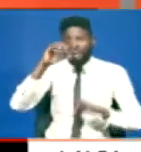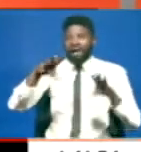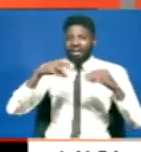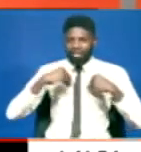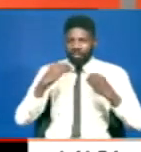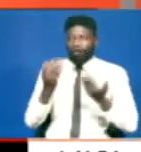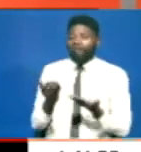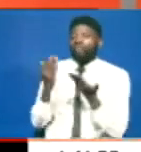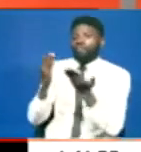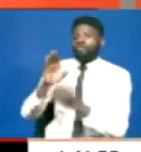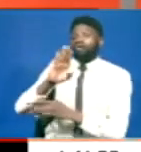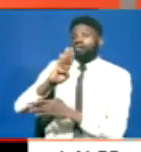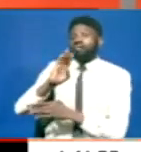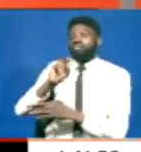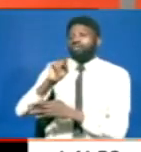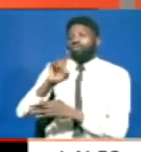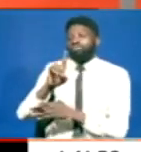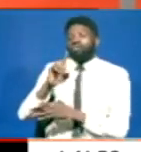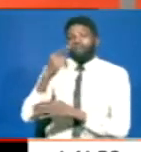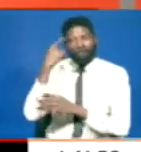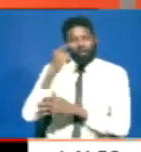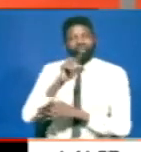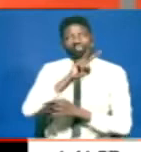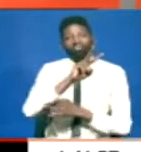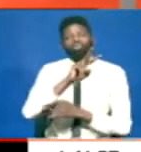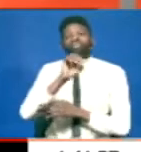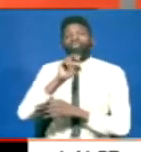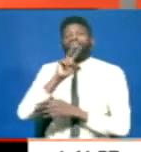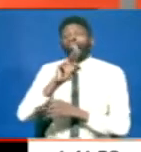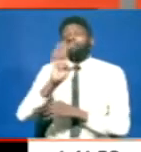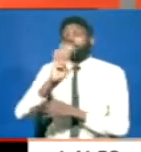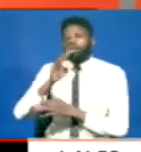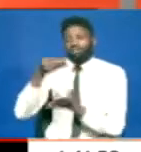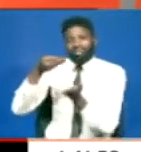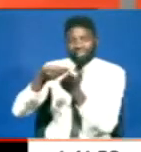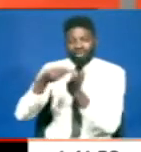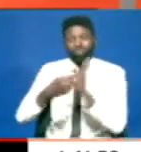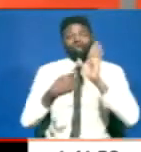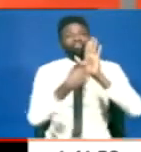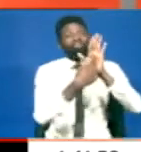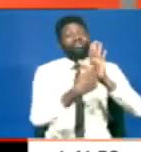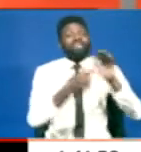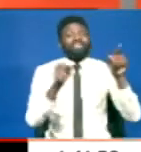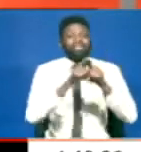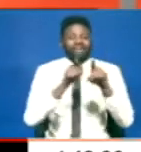worth 202 billion shillings, indicating an aggregated